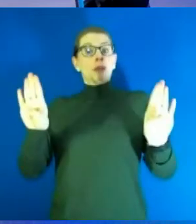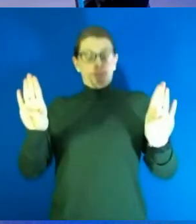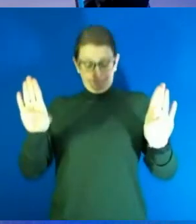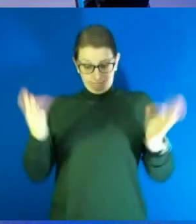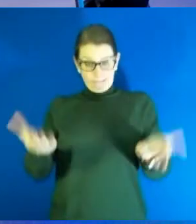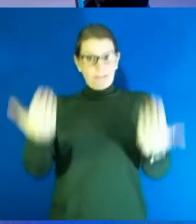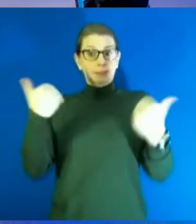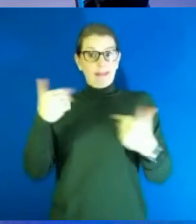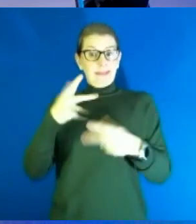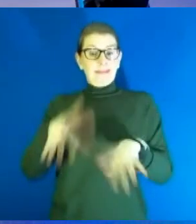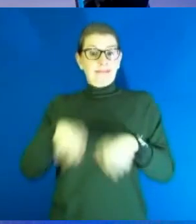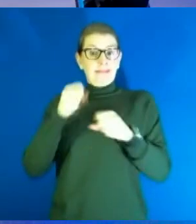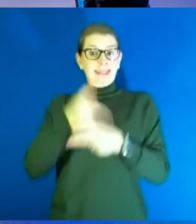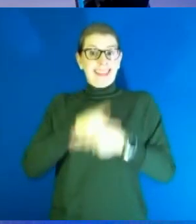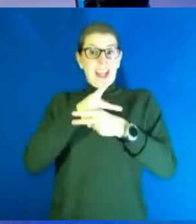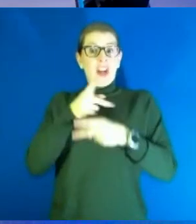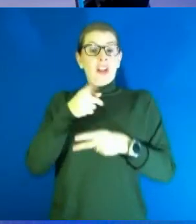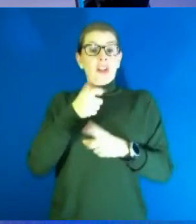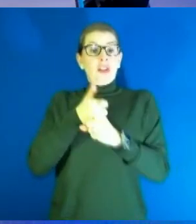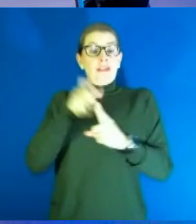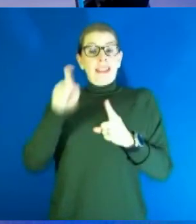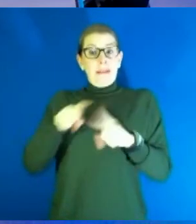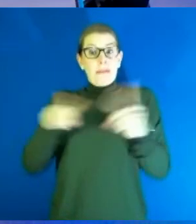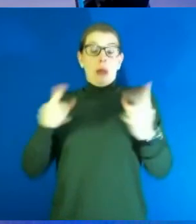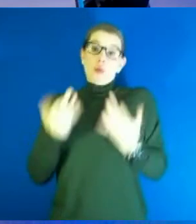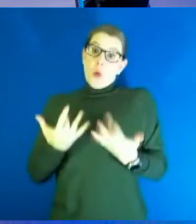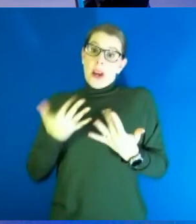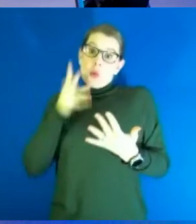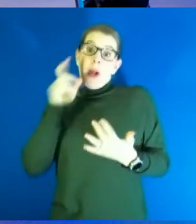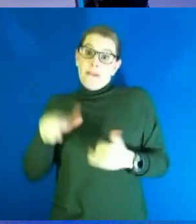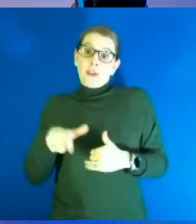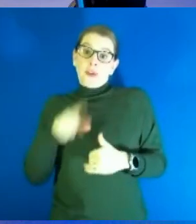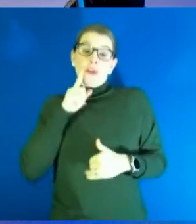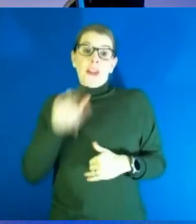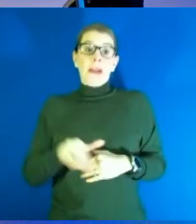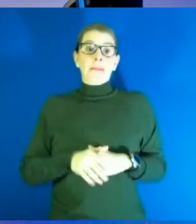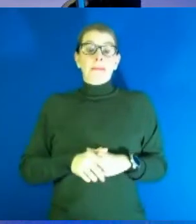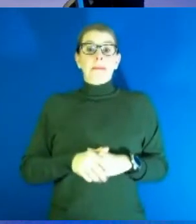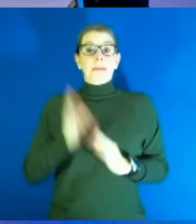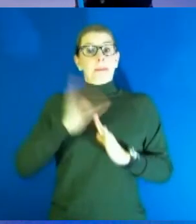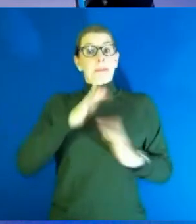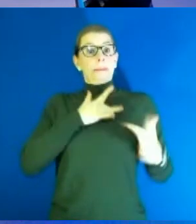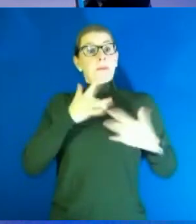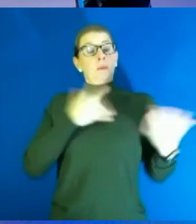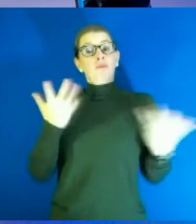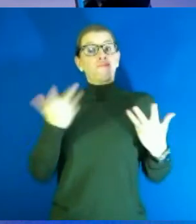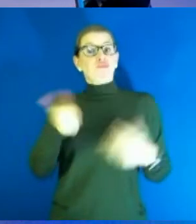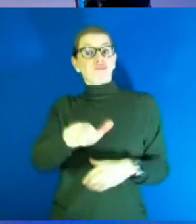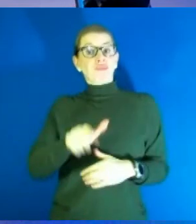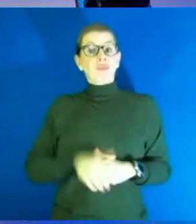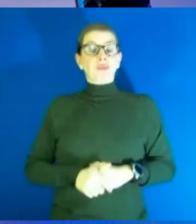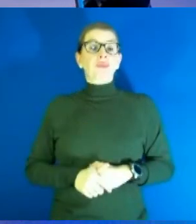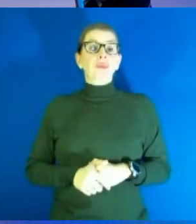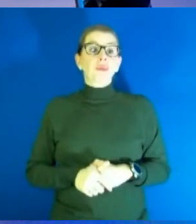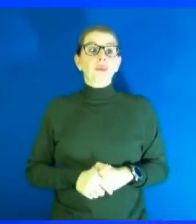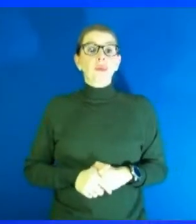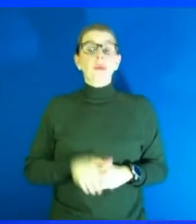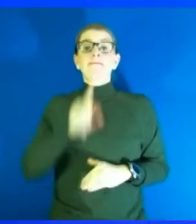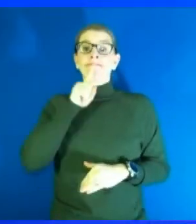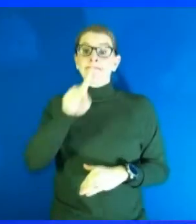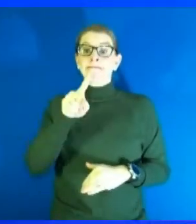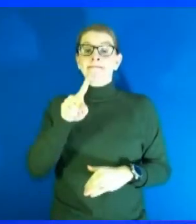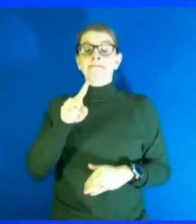just going to maybe have to wait for it. So it's just a good reminder of that. What are you most concerned about? I am very concerned about just